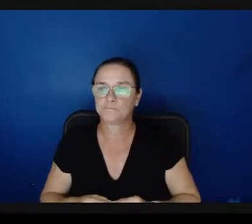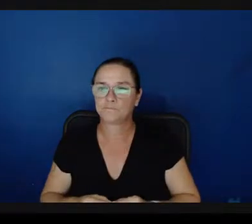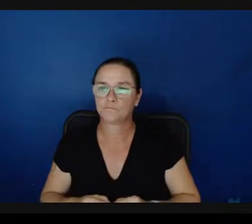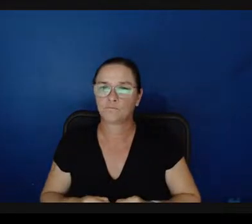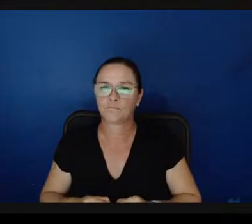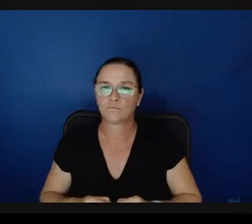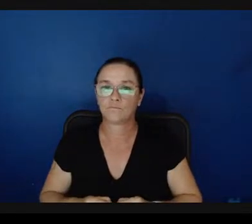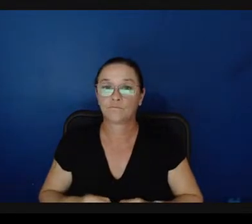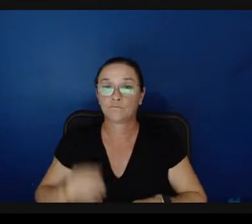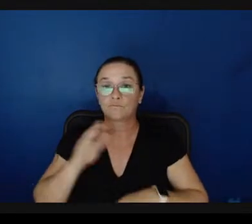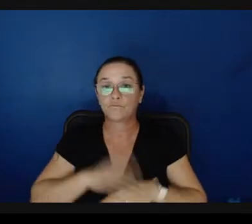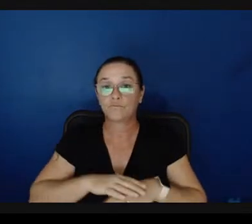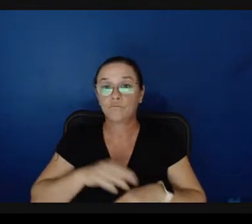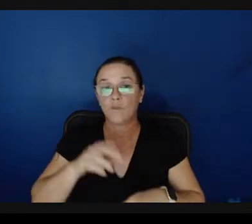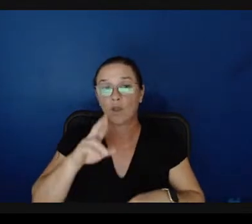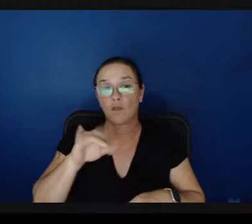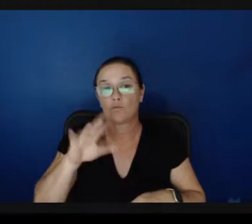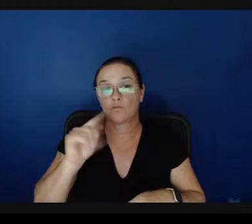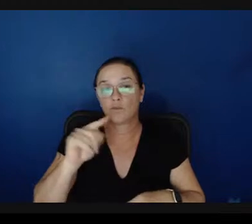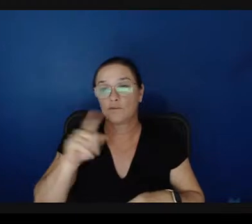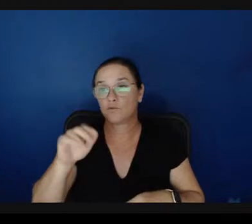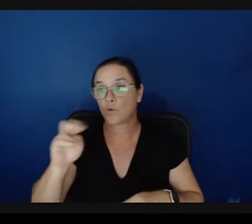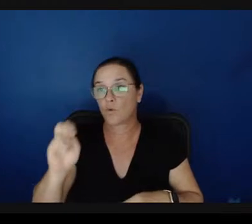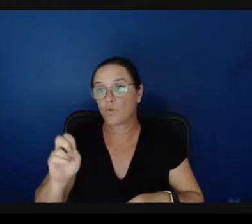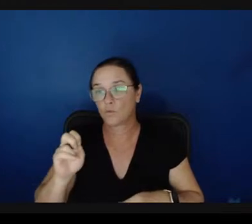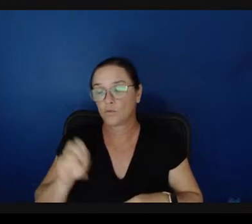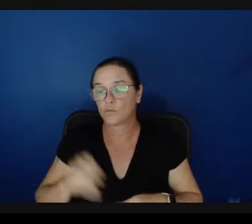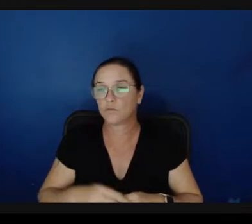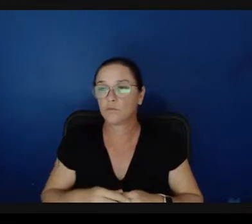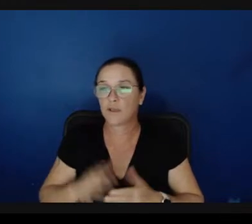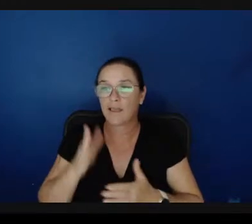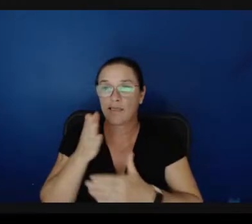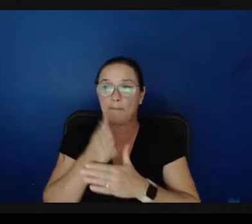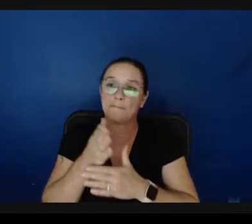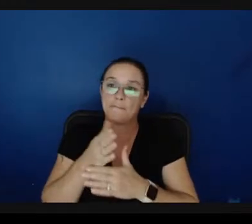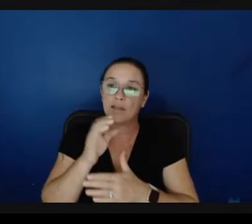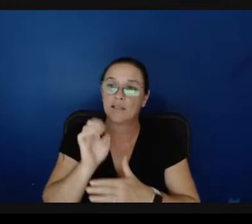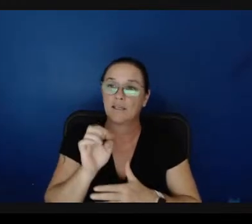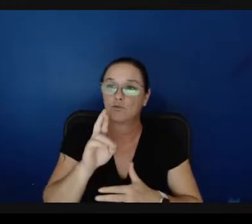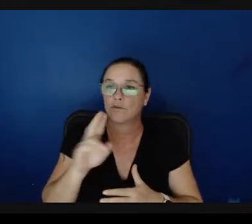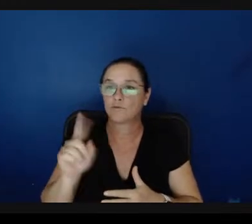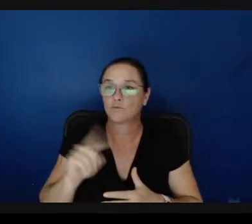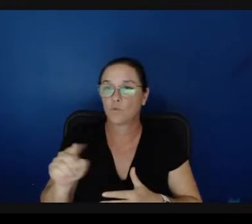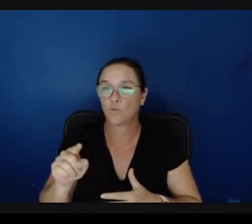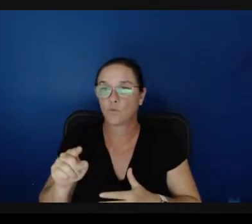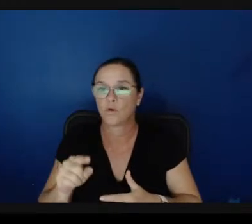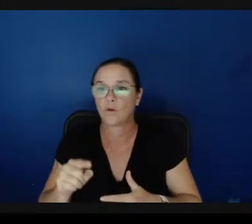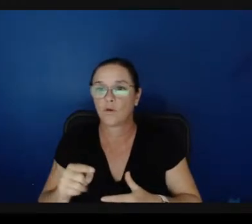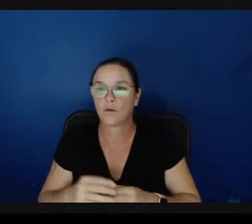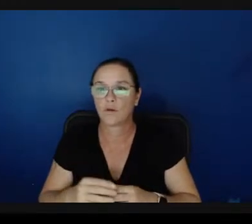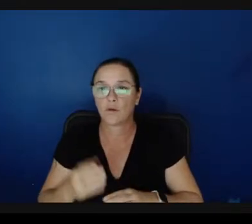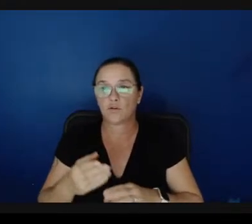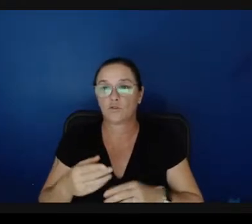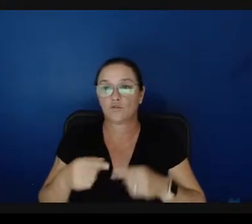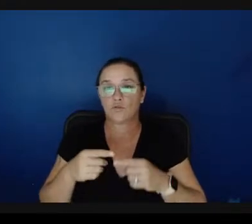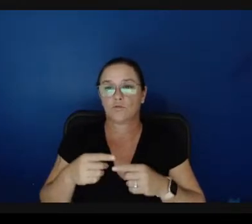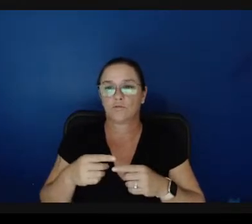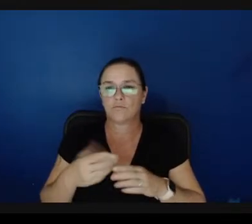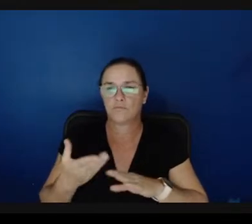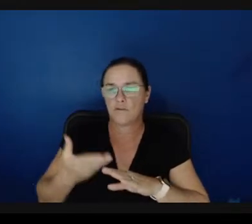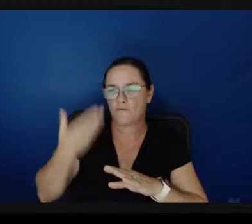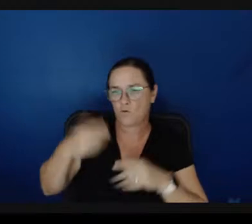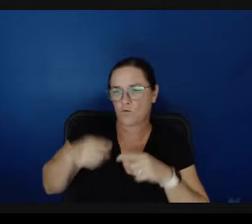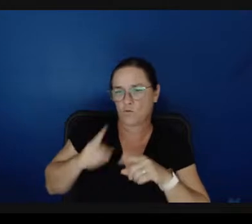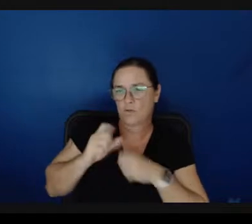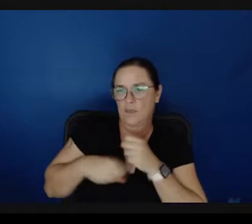On the rift zone at Pu'o'o on the Middle East Rift, we see that there was earlier in the year an effect from the